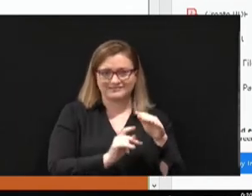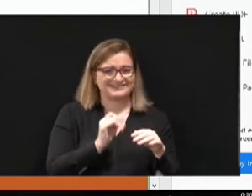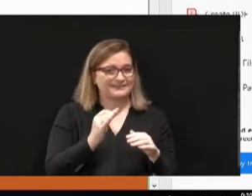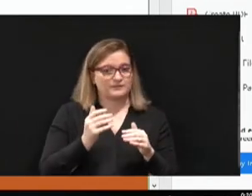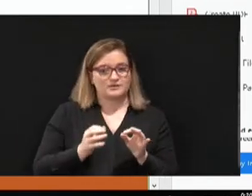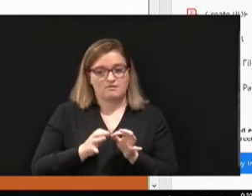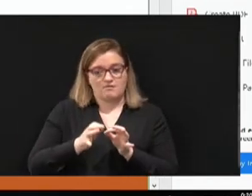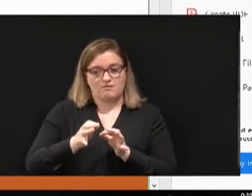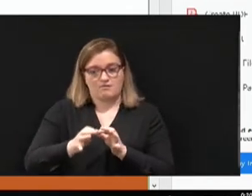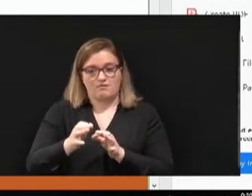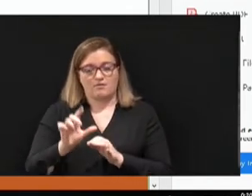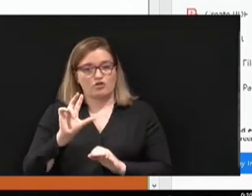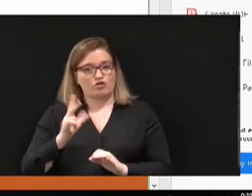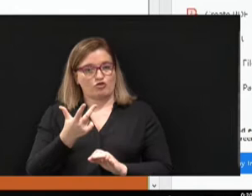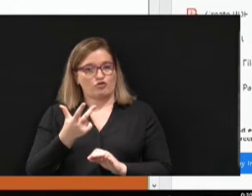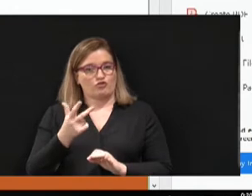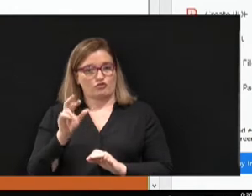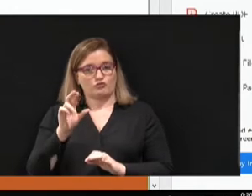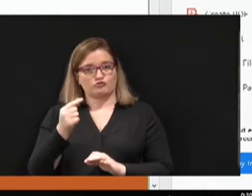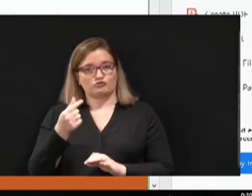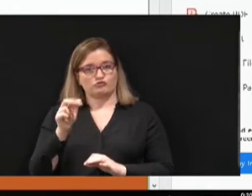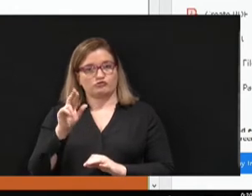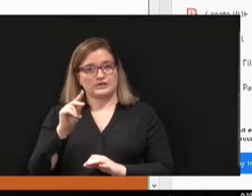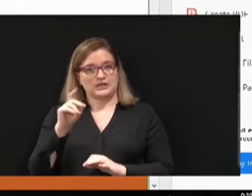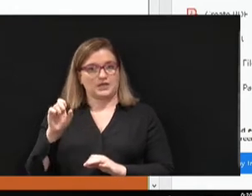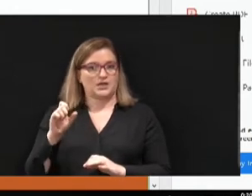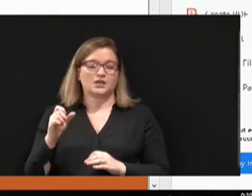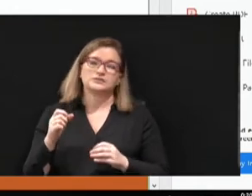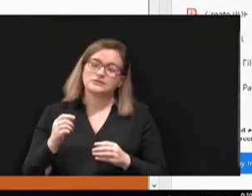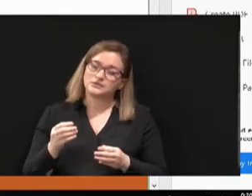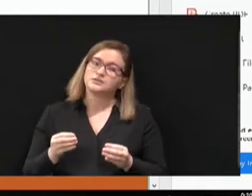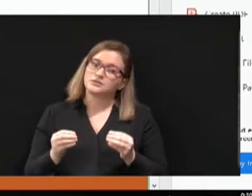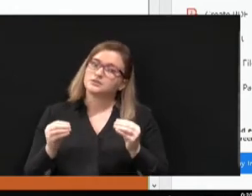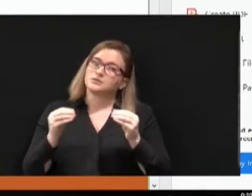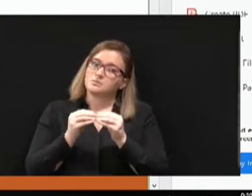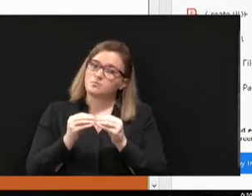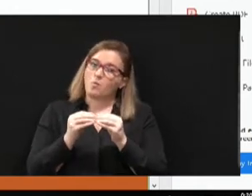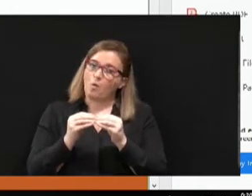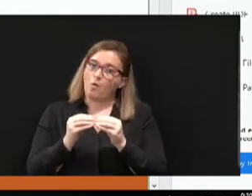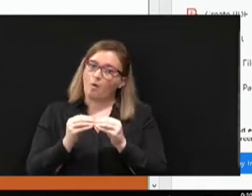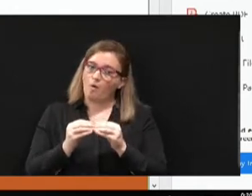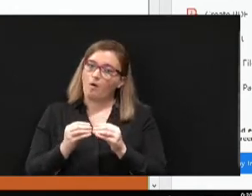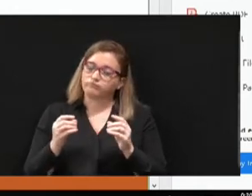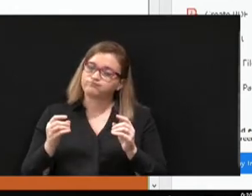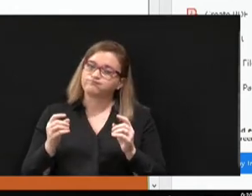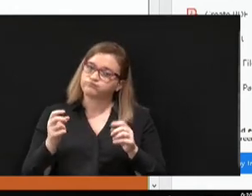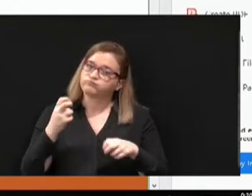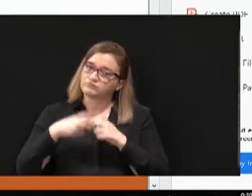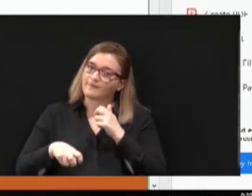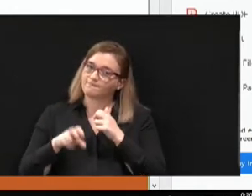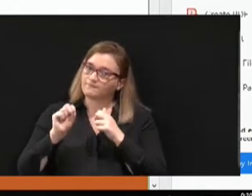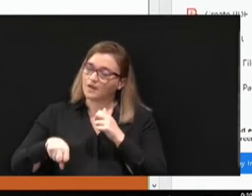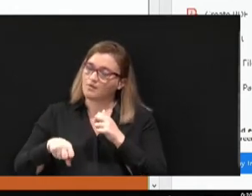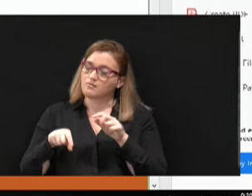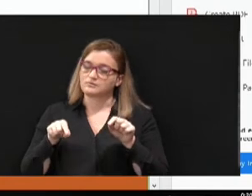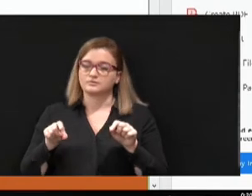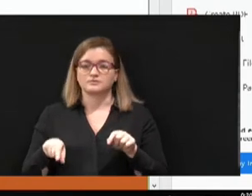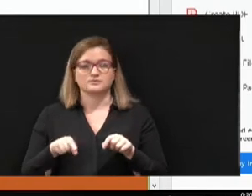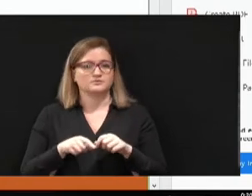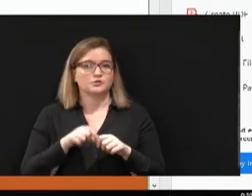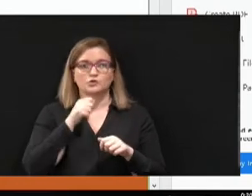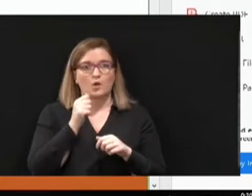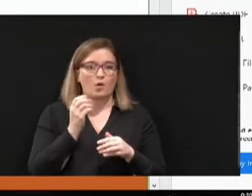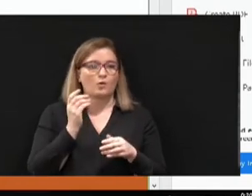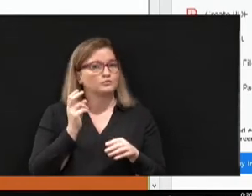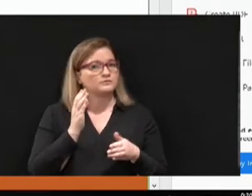more difficult. So you need to start teaching in kindergarten, first grade. That doesn't mean you stop after first grade. It's just when